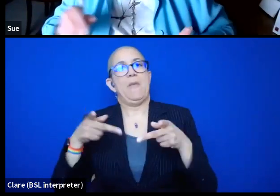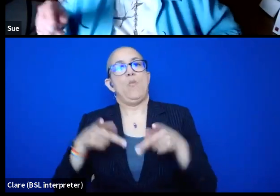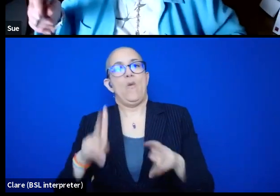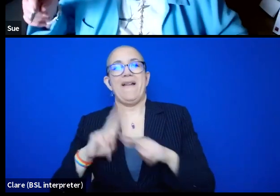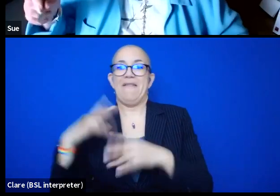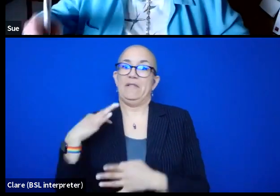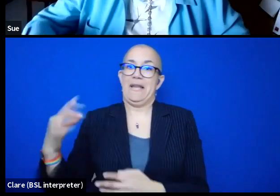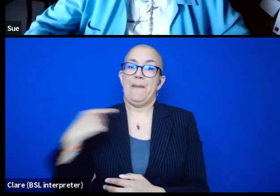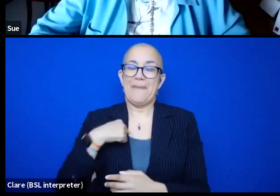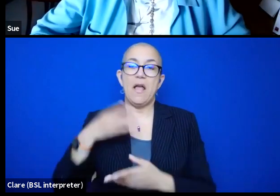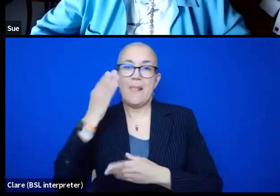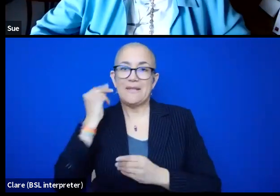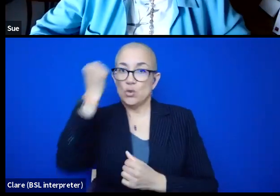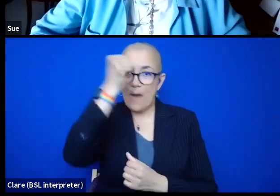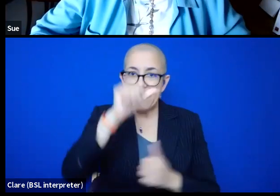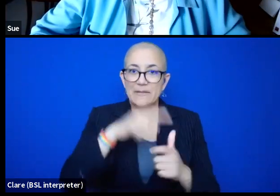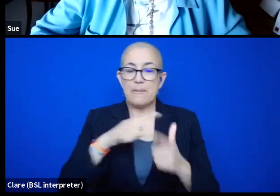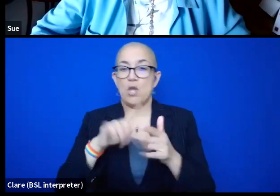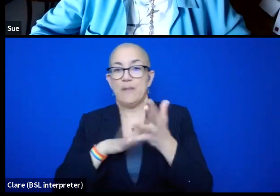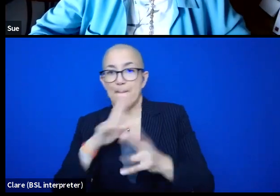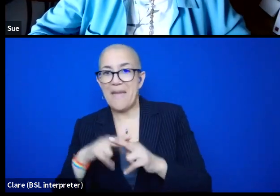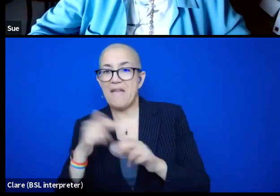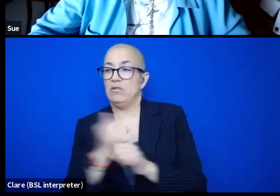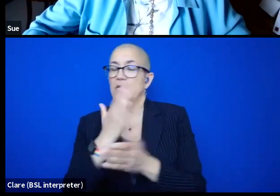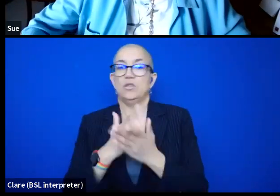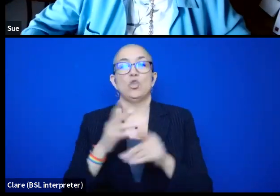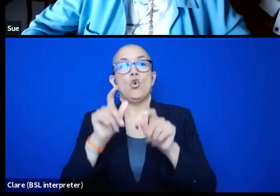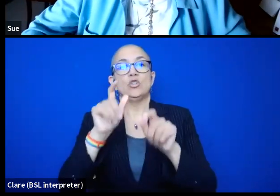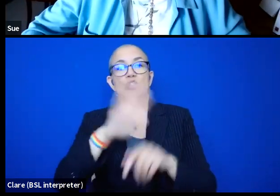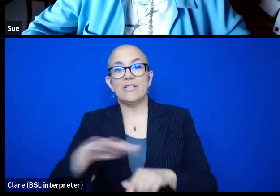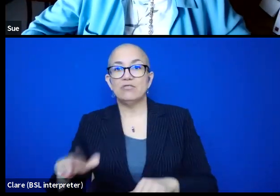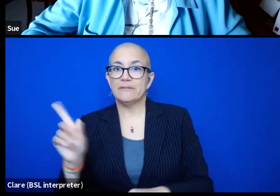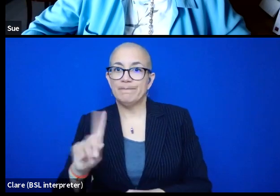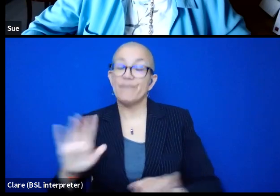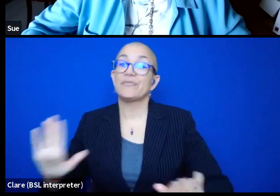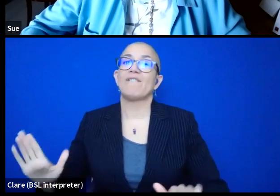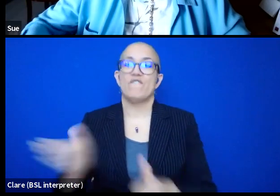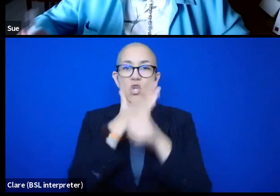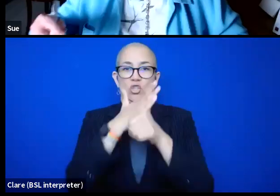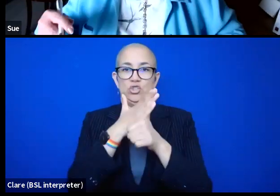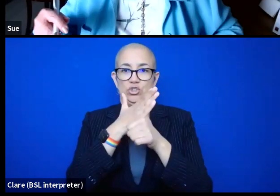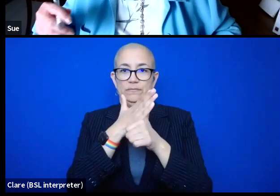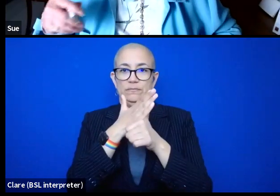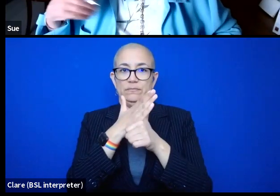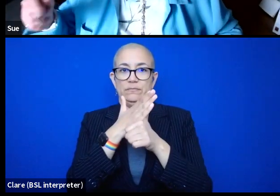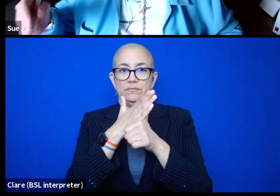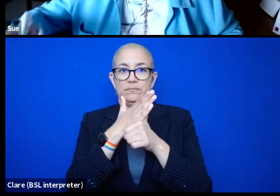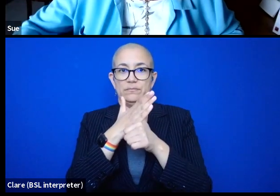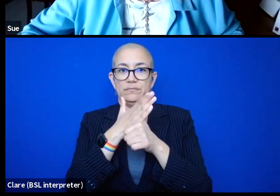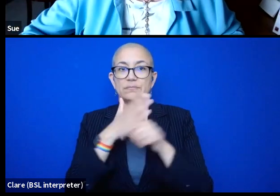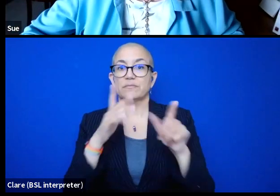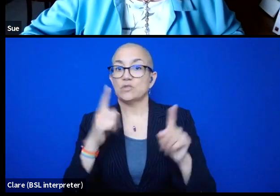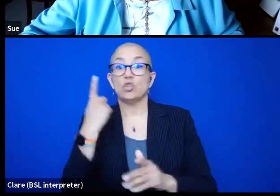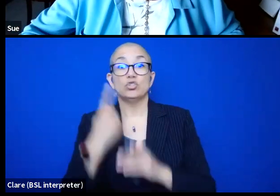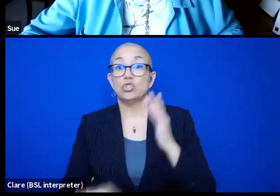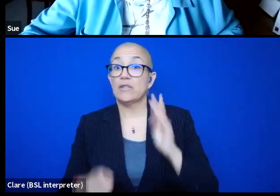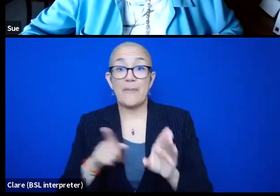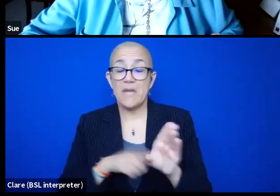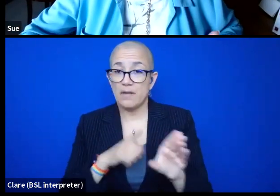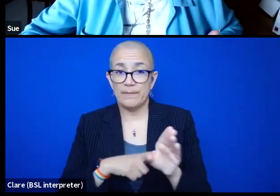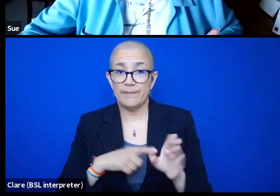parents, in order to put our children first. But it's not just about the young. Access